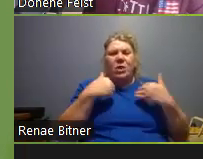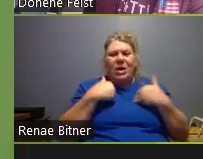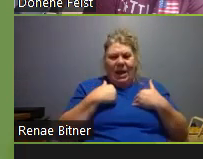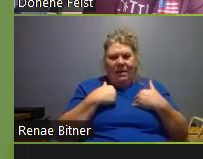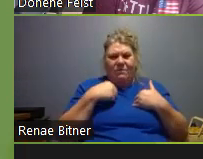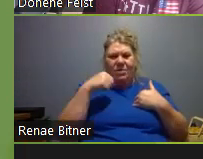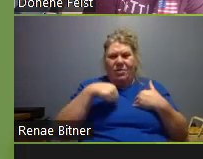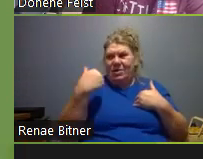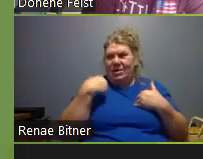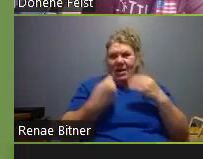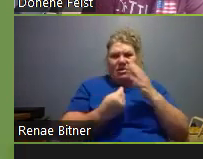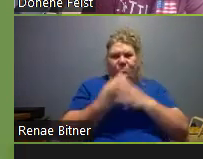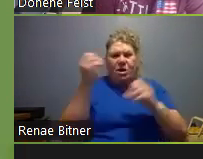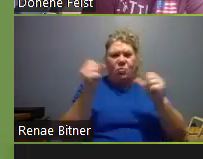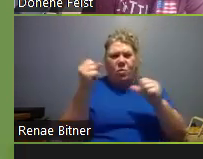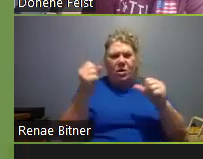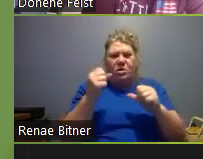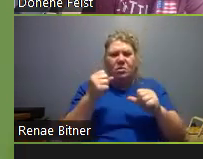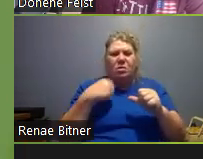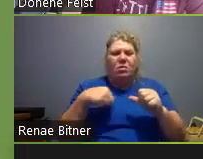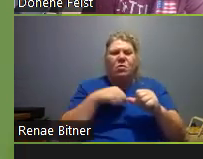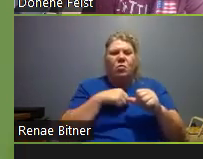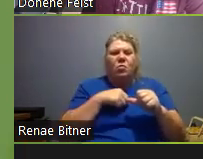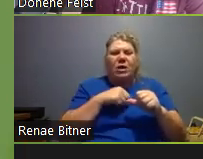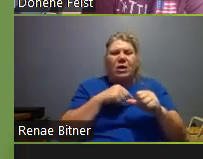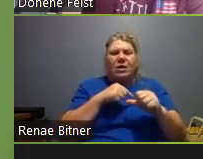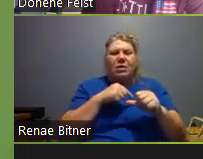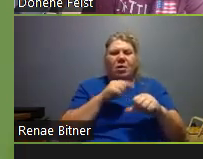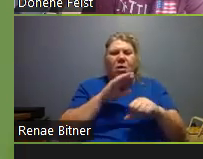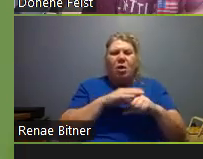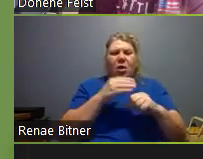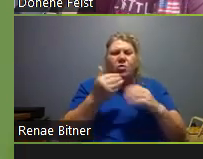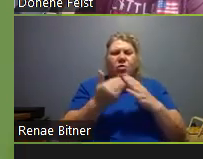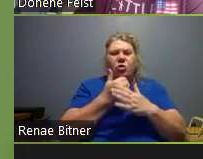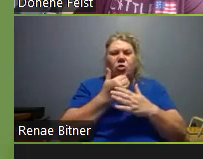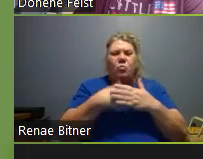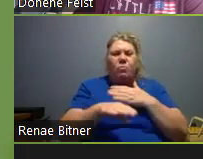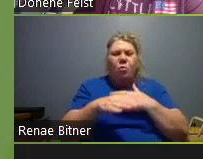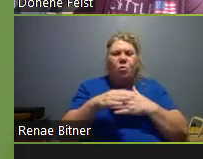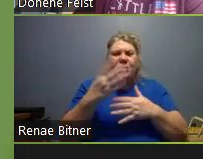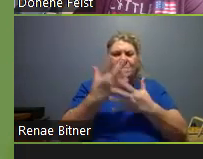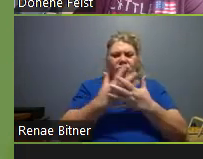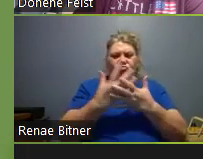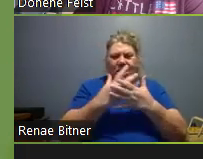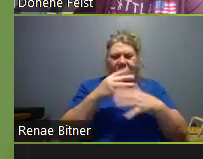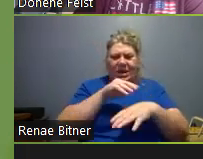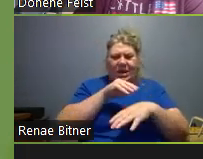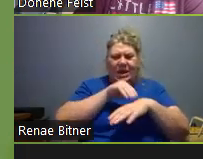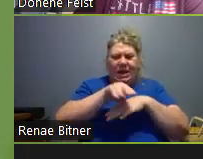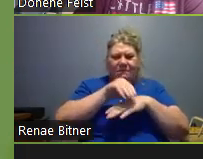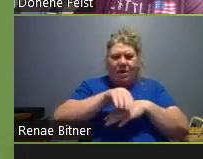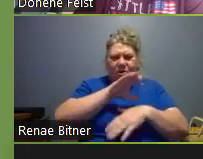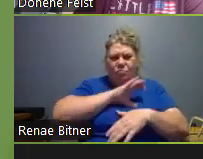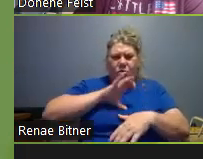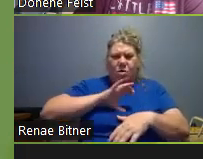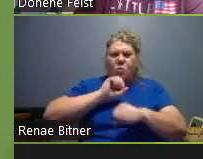this last spring and winter, we're on the newborn screen advisory, and we worked really closely